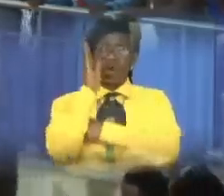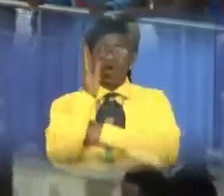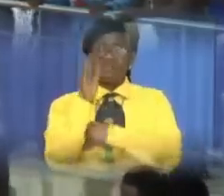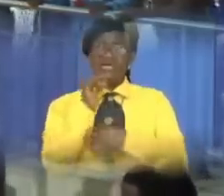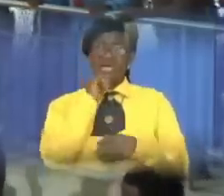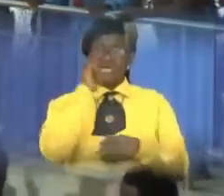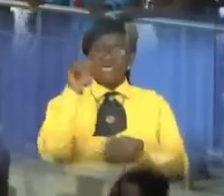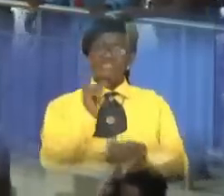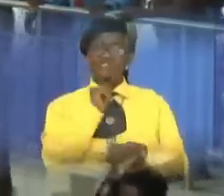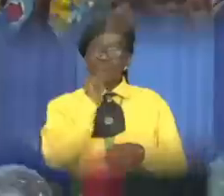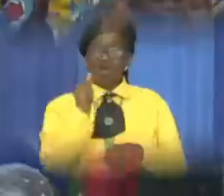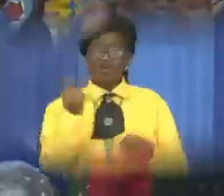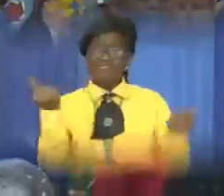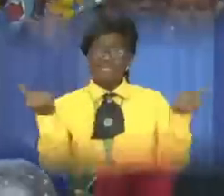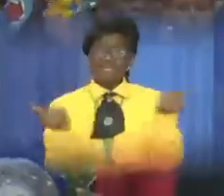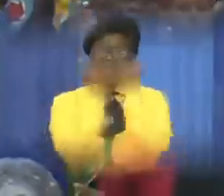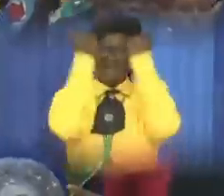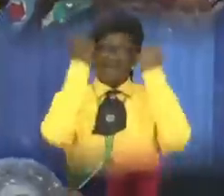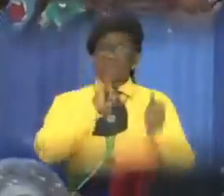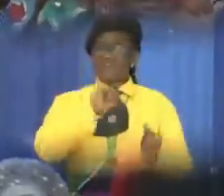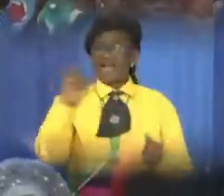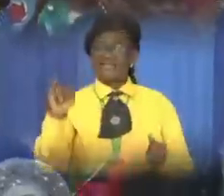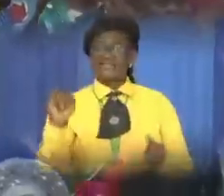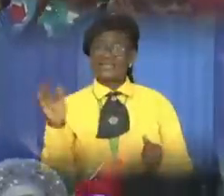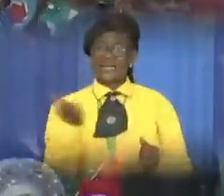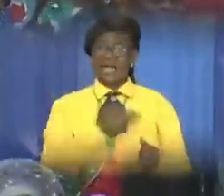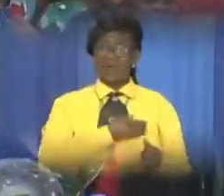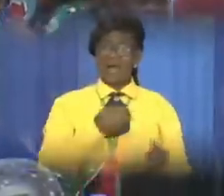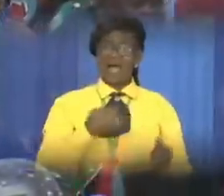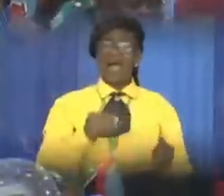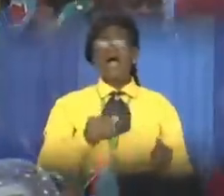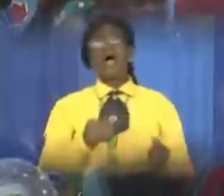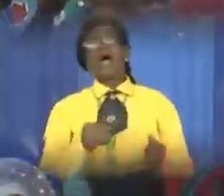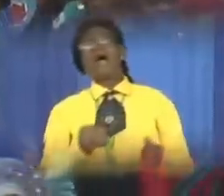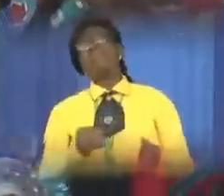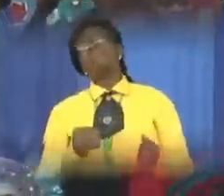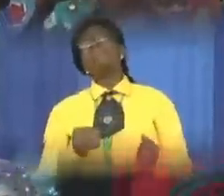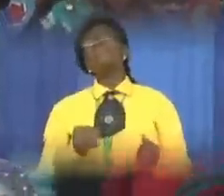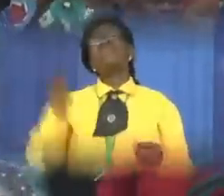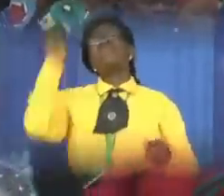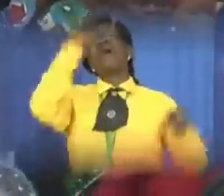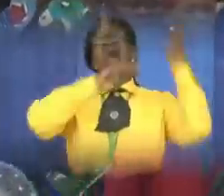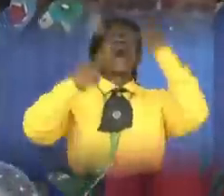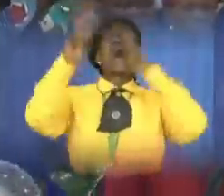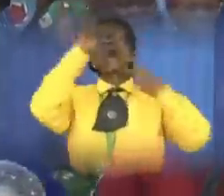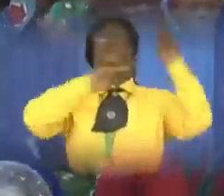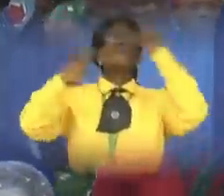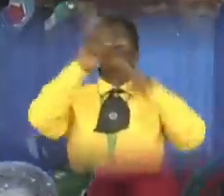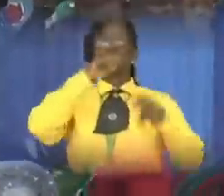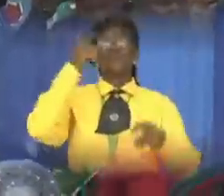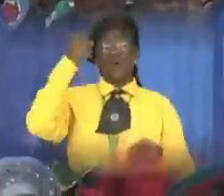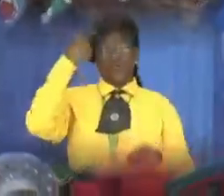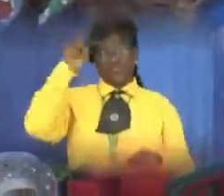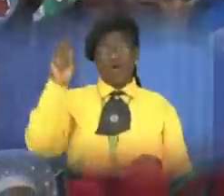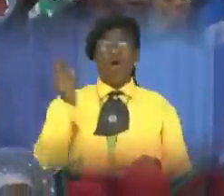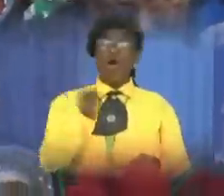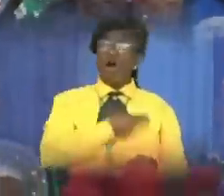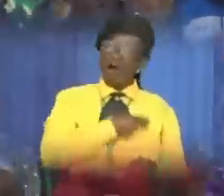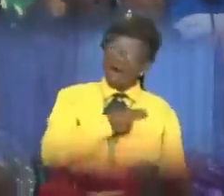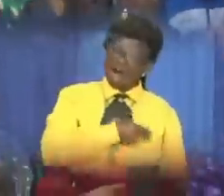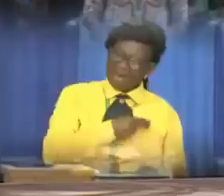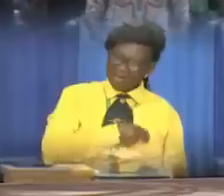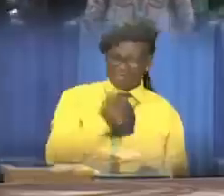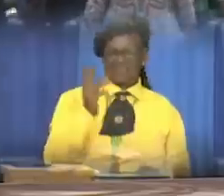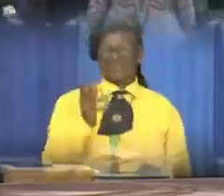poison and the poison didn't work? How many times do you know when the enemy had come in the